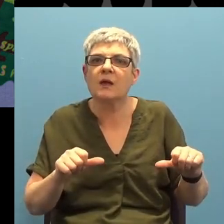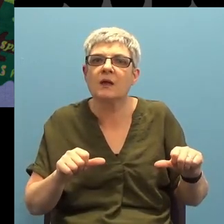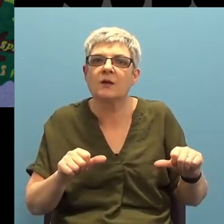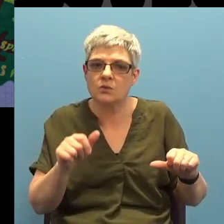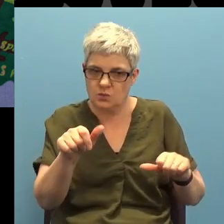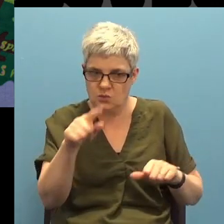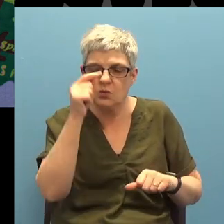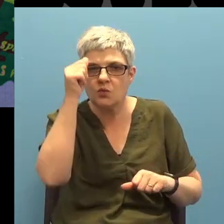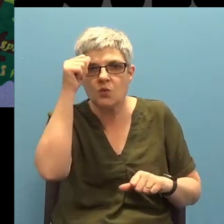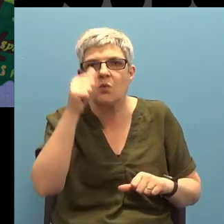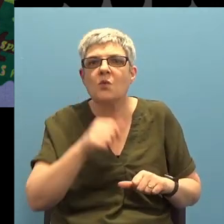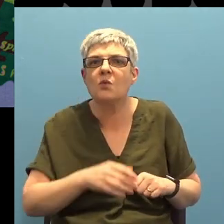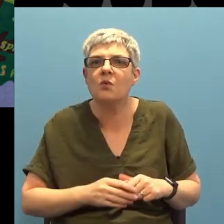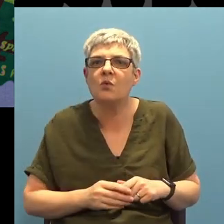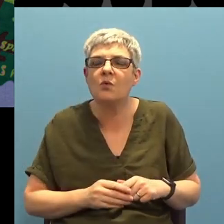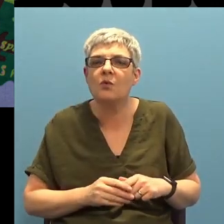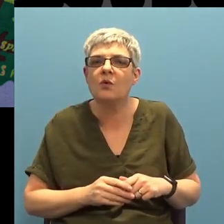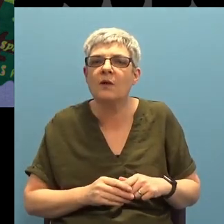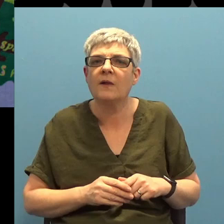hearing."